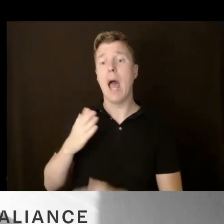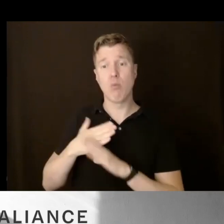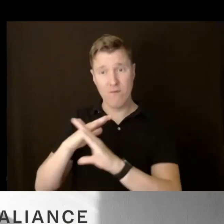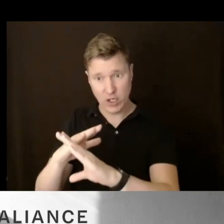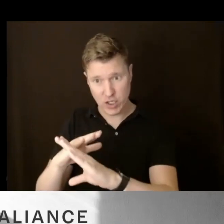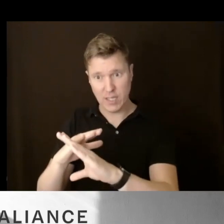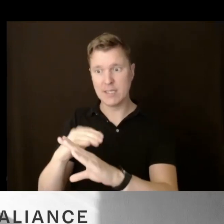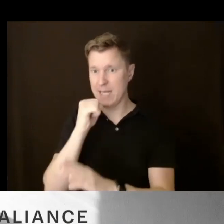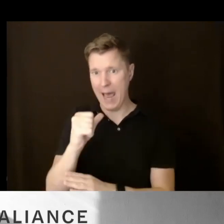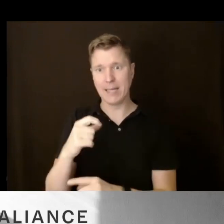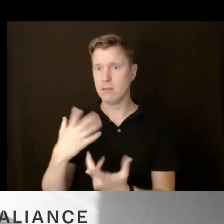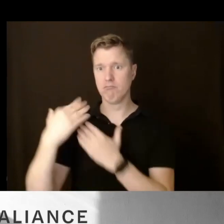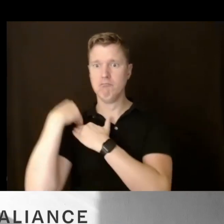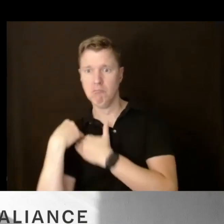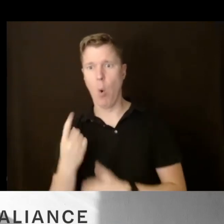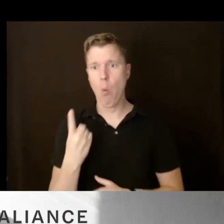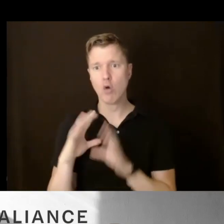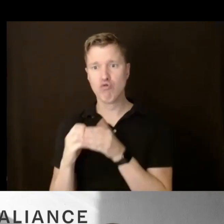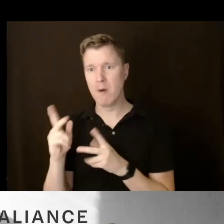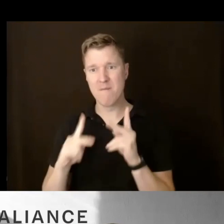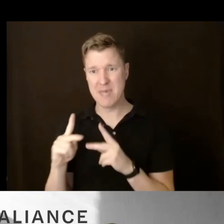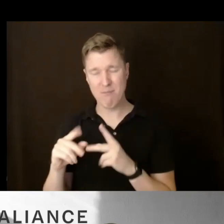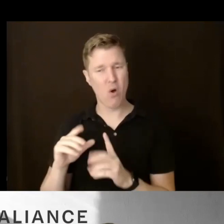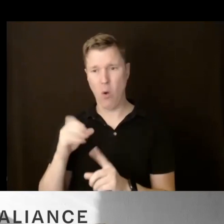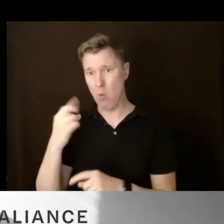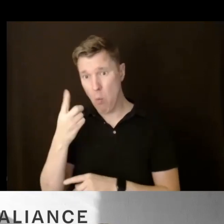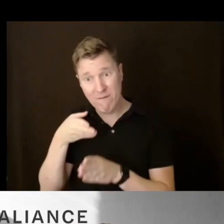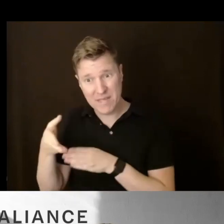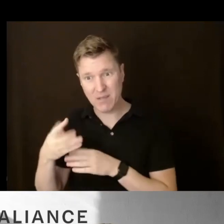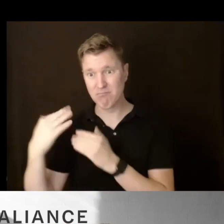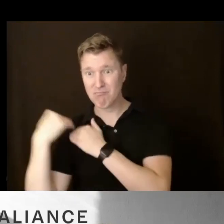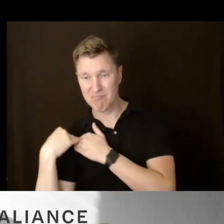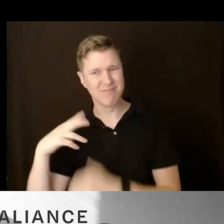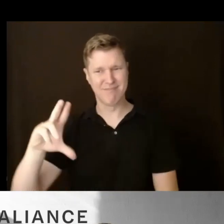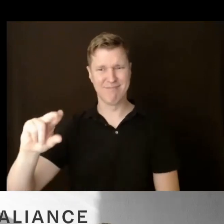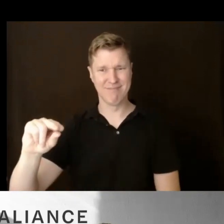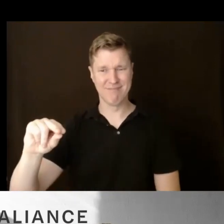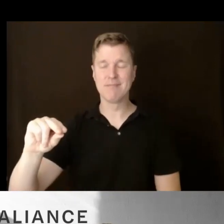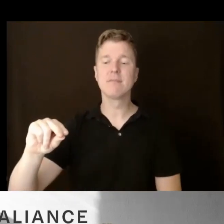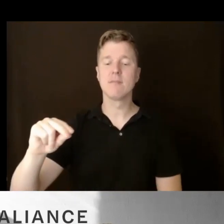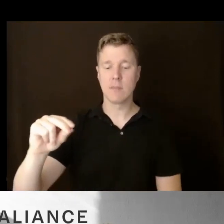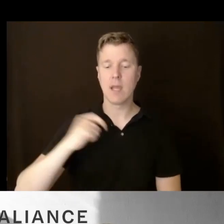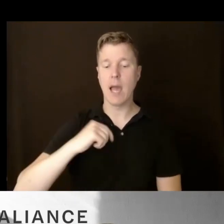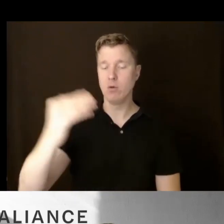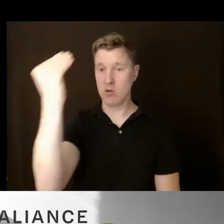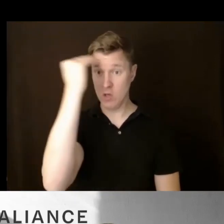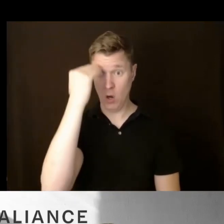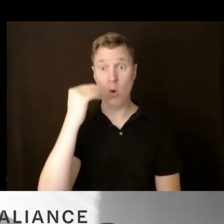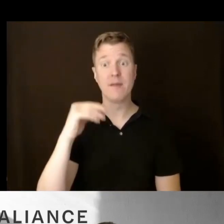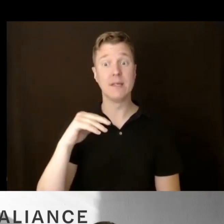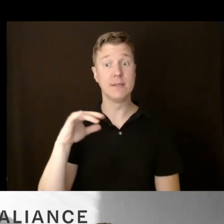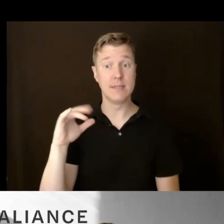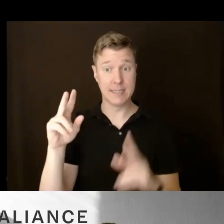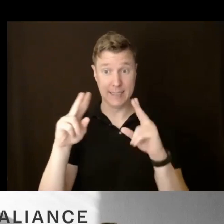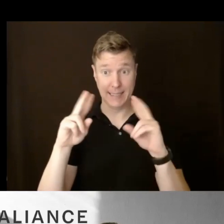people. Again, just the work of the field. I say that because I know that as the issue